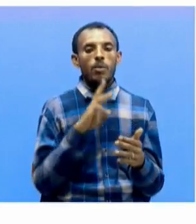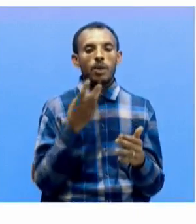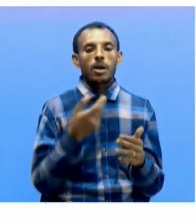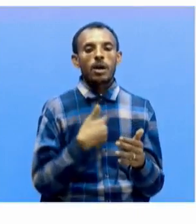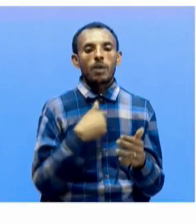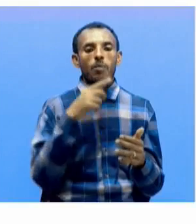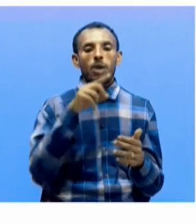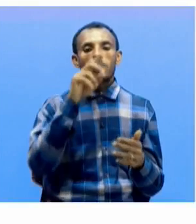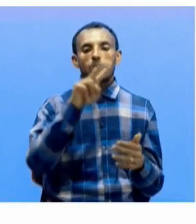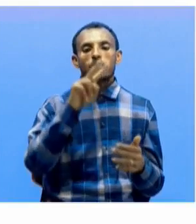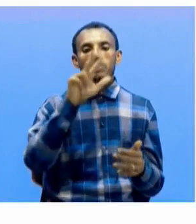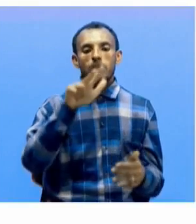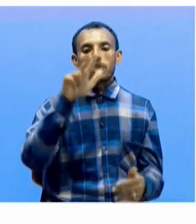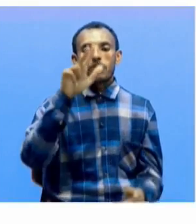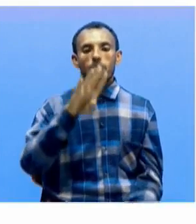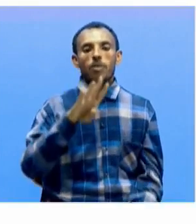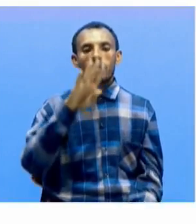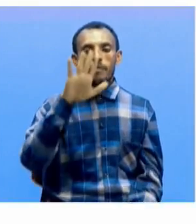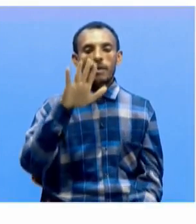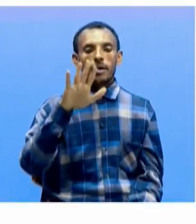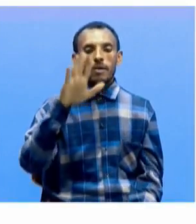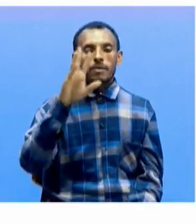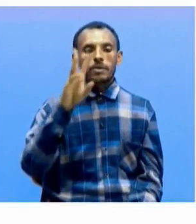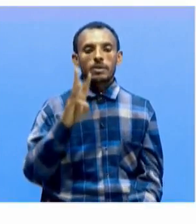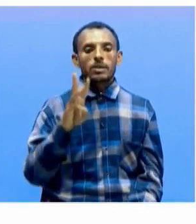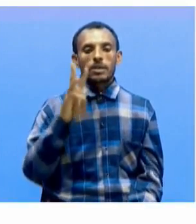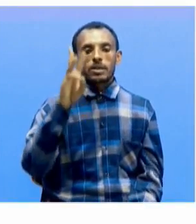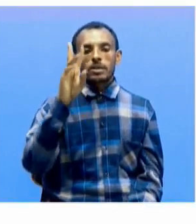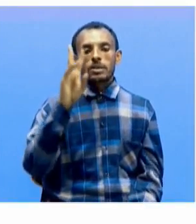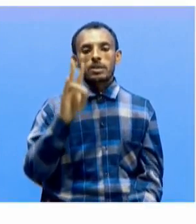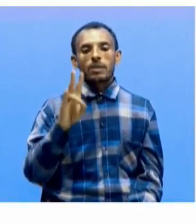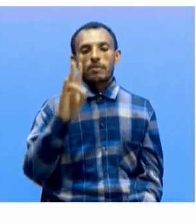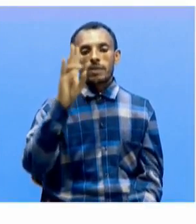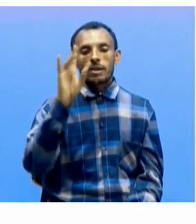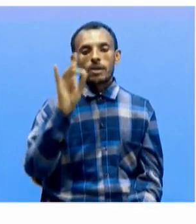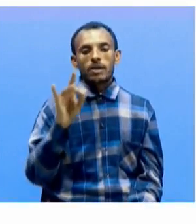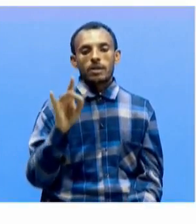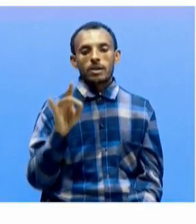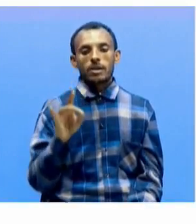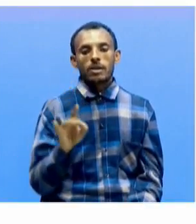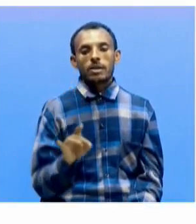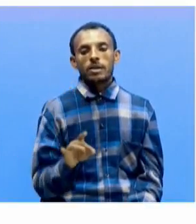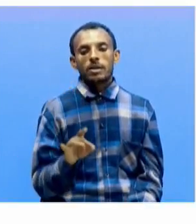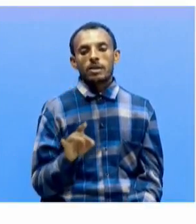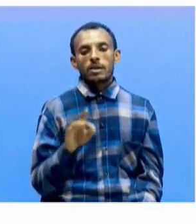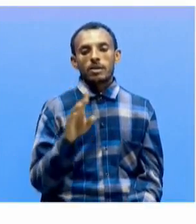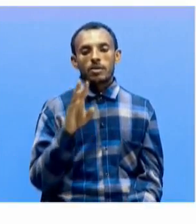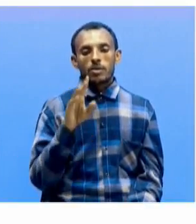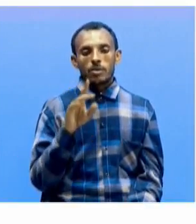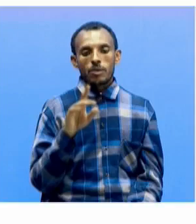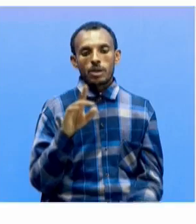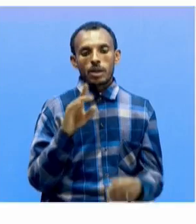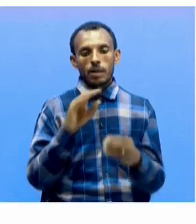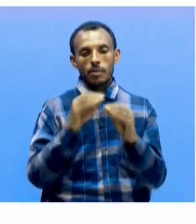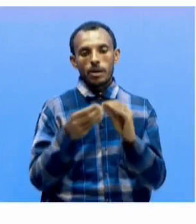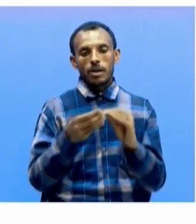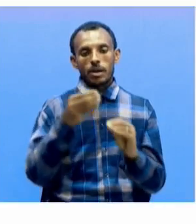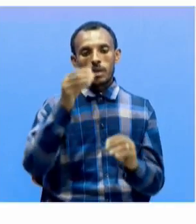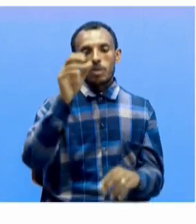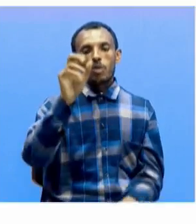2, 3, 4, 5, 6, 7 data. 1, 2, 3, 4, 5, 6. What number is remaining?